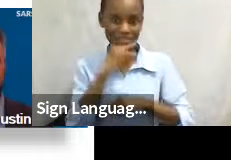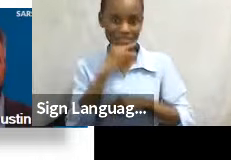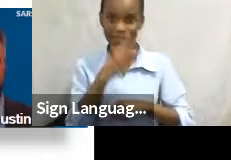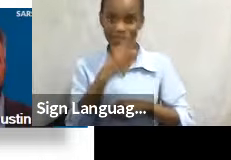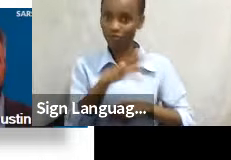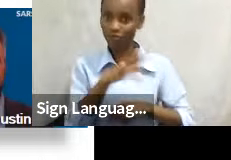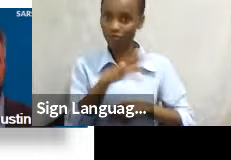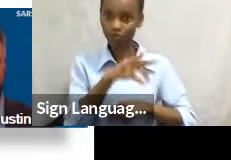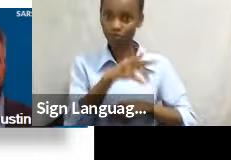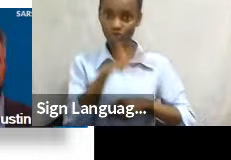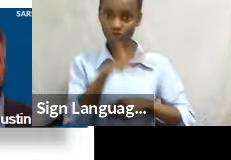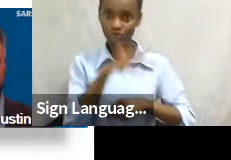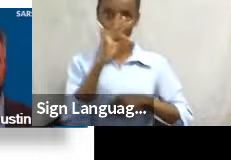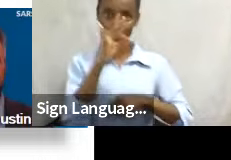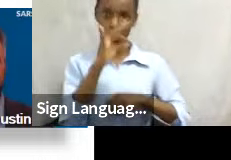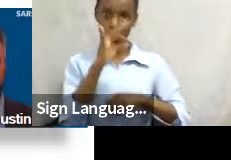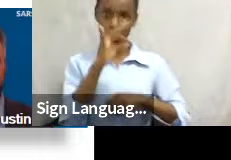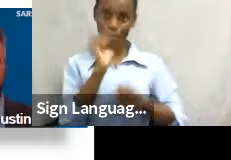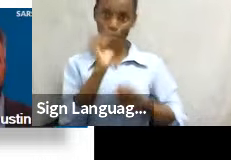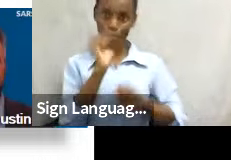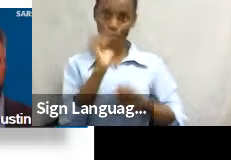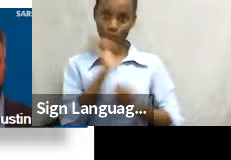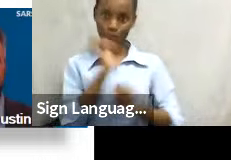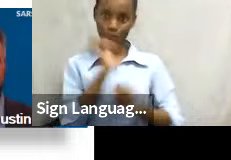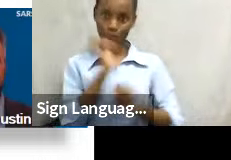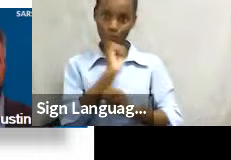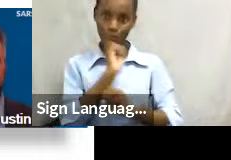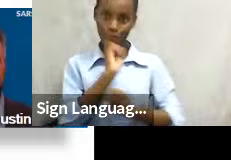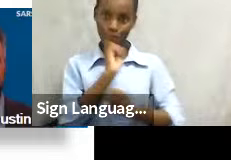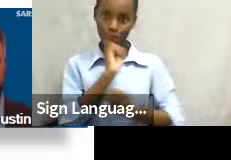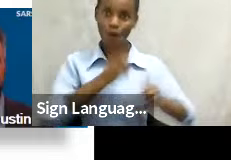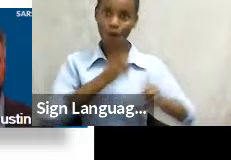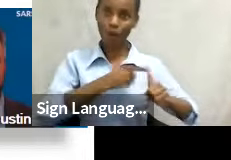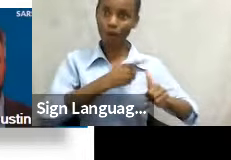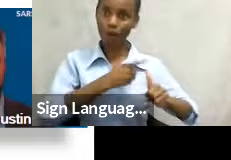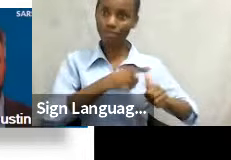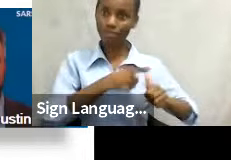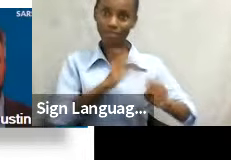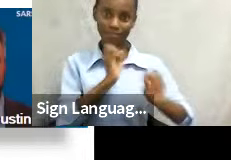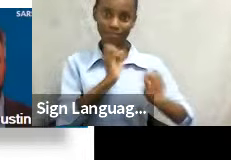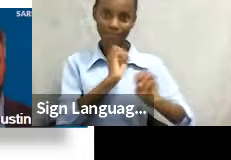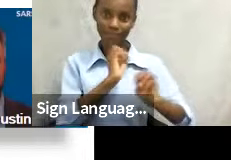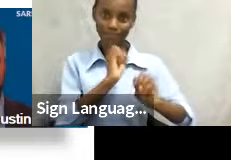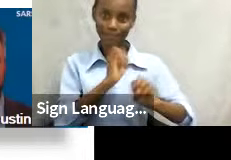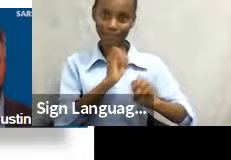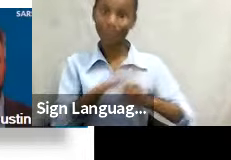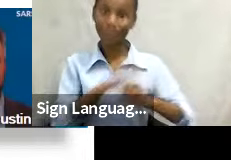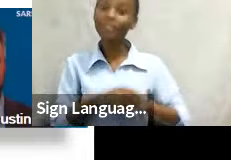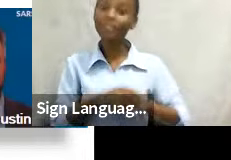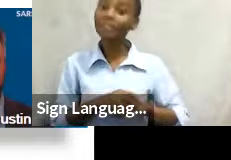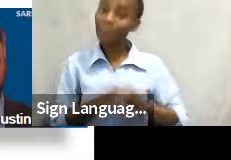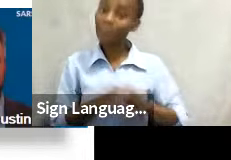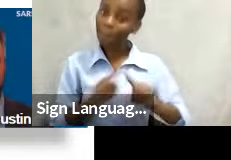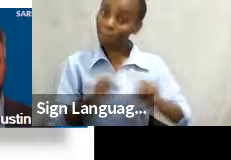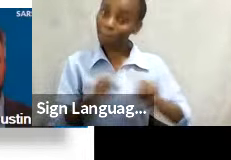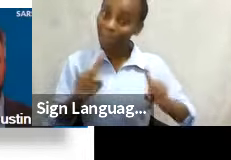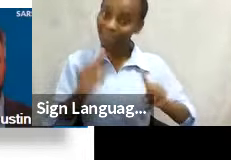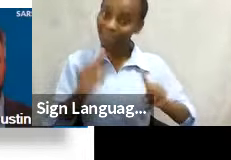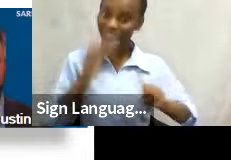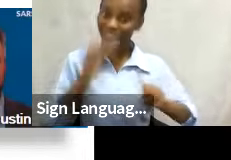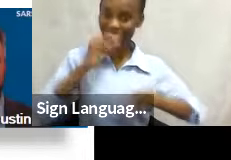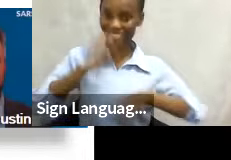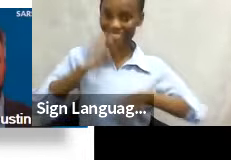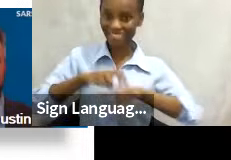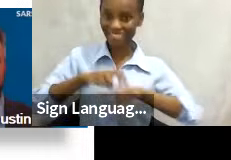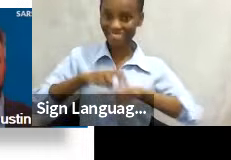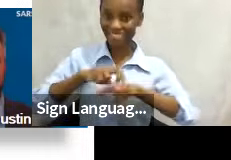supporting documents. You will then receive a personalized letter, which will appear on your e-filing profile, and it will actually